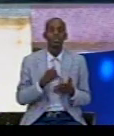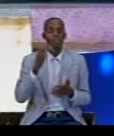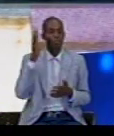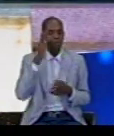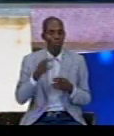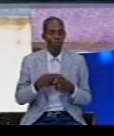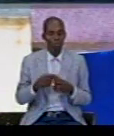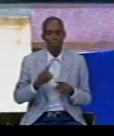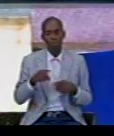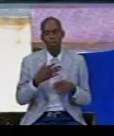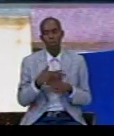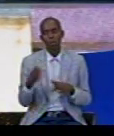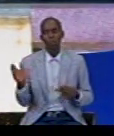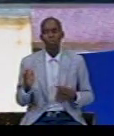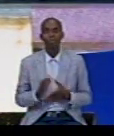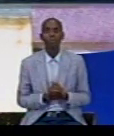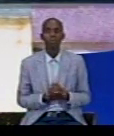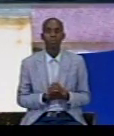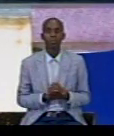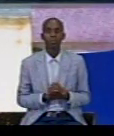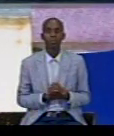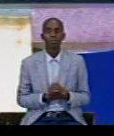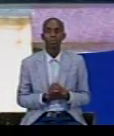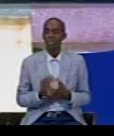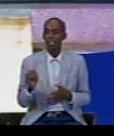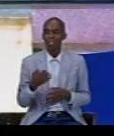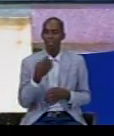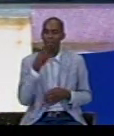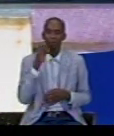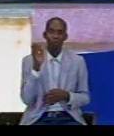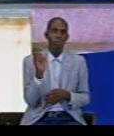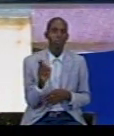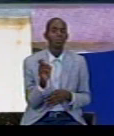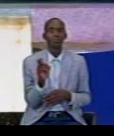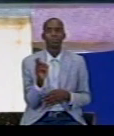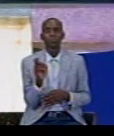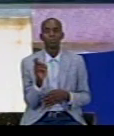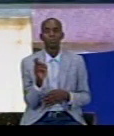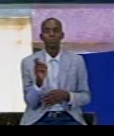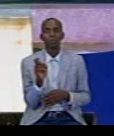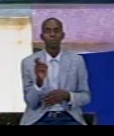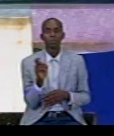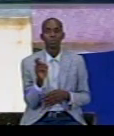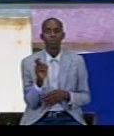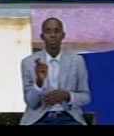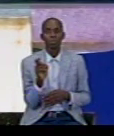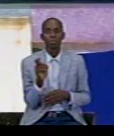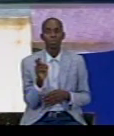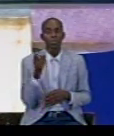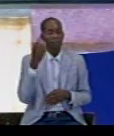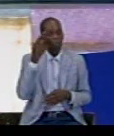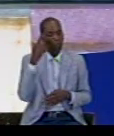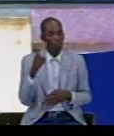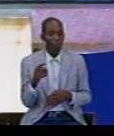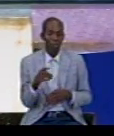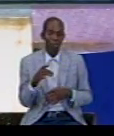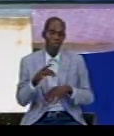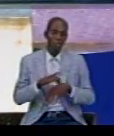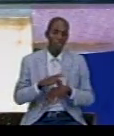pass away. Any decree for many earthly kings,